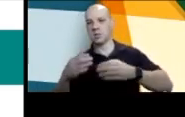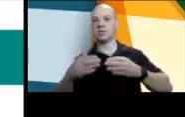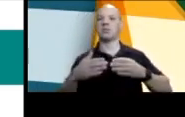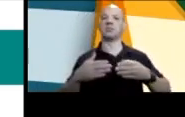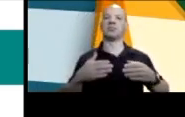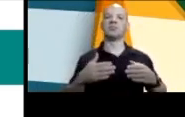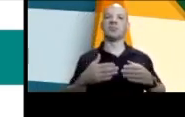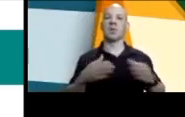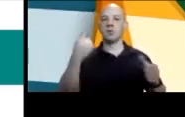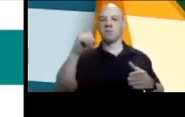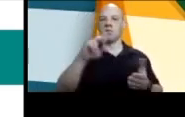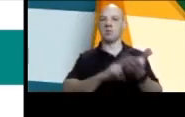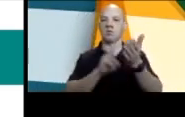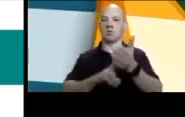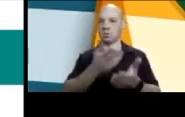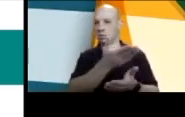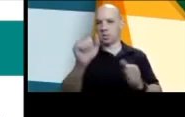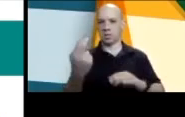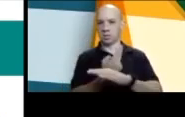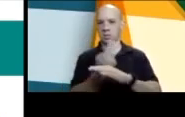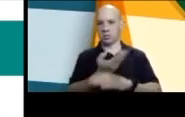contractors to use.